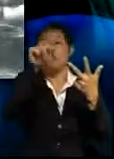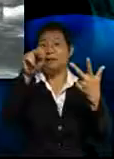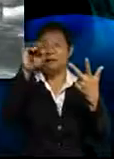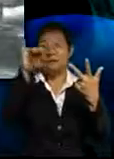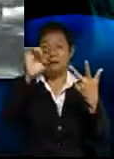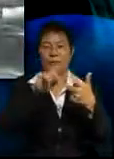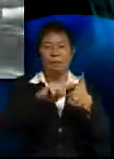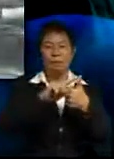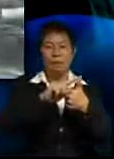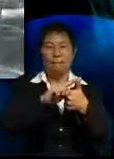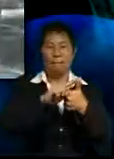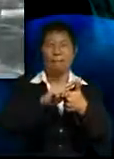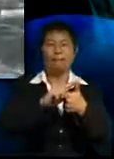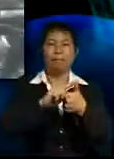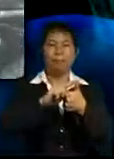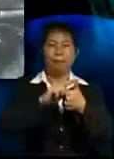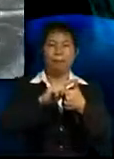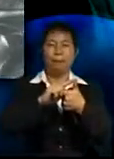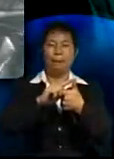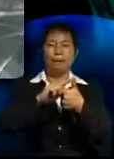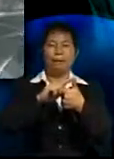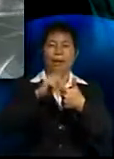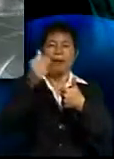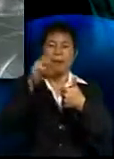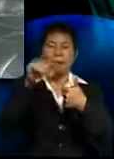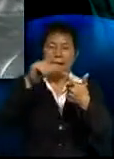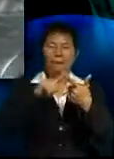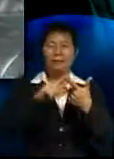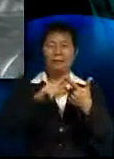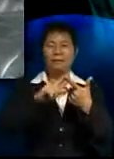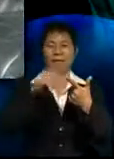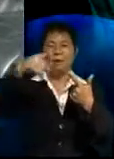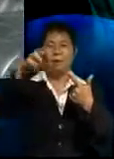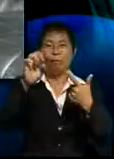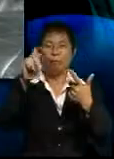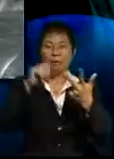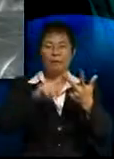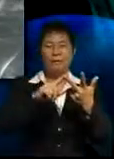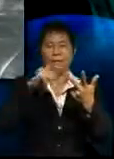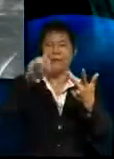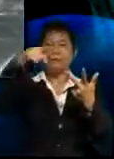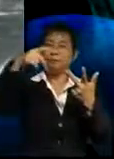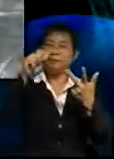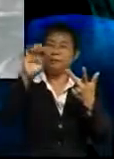pancreatic amylase, pancreatic protease, and pancreatic lipase.